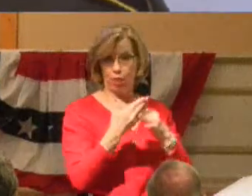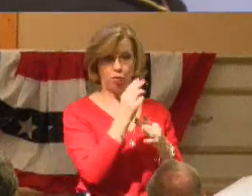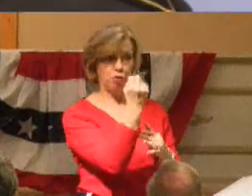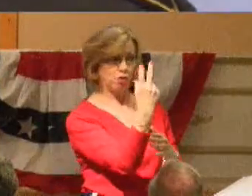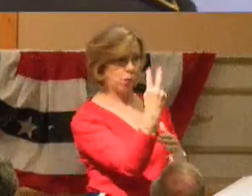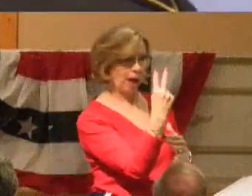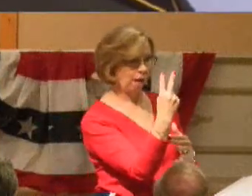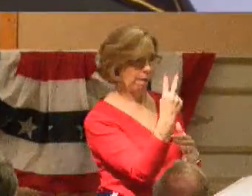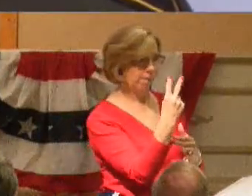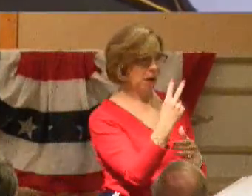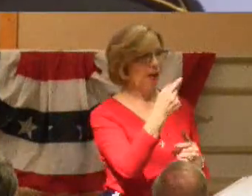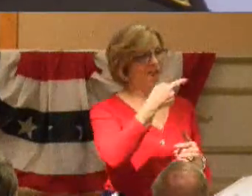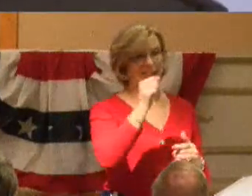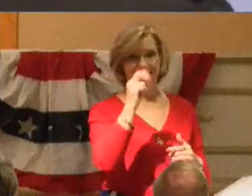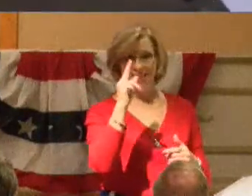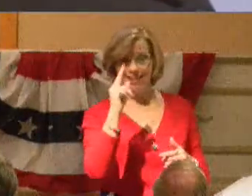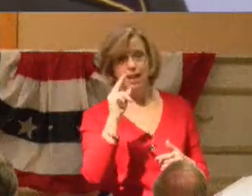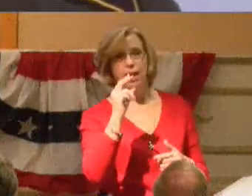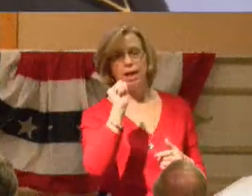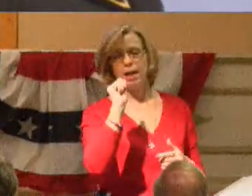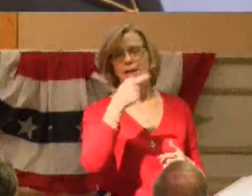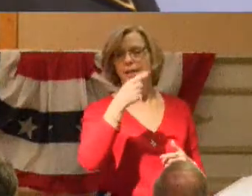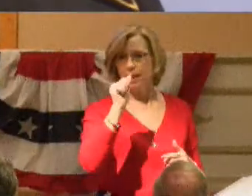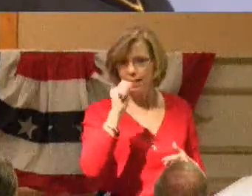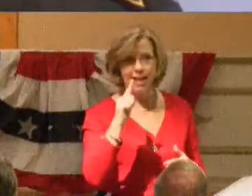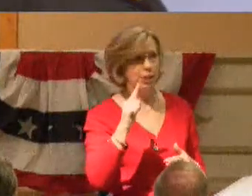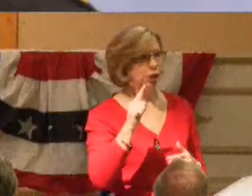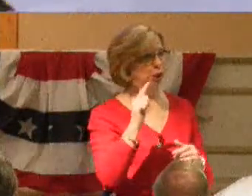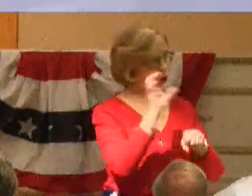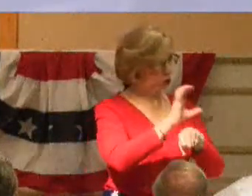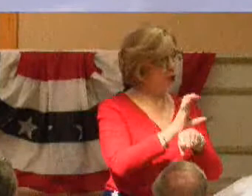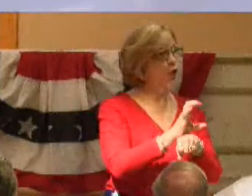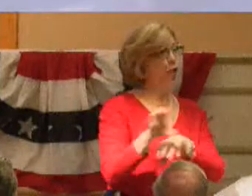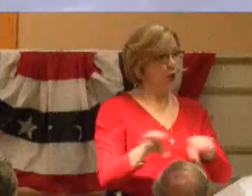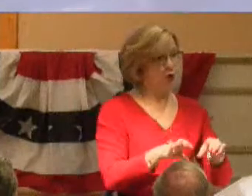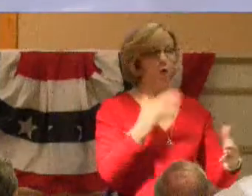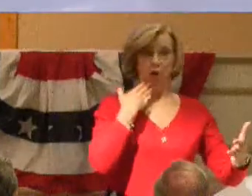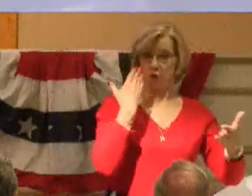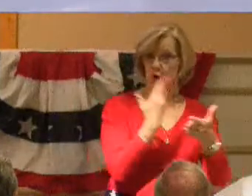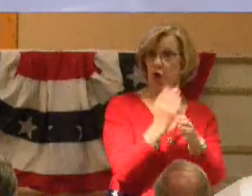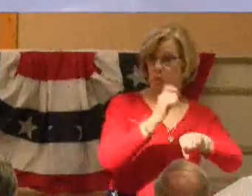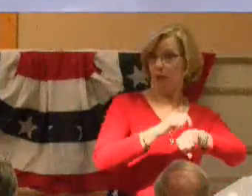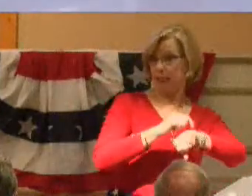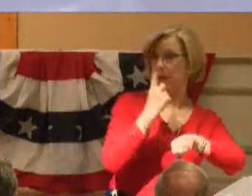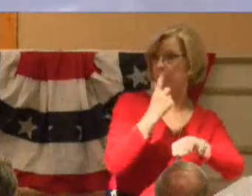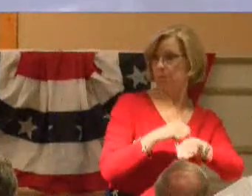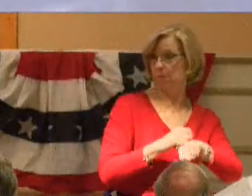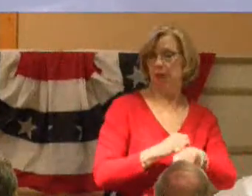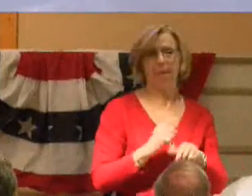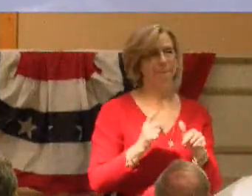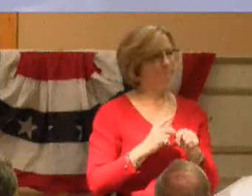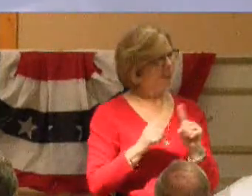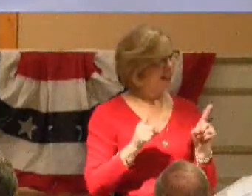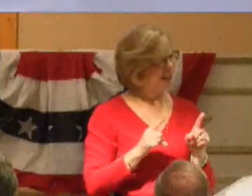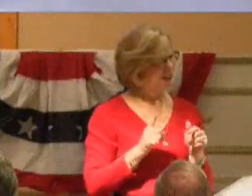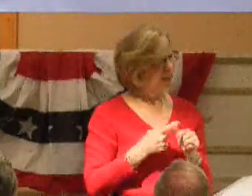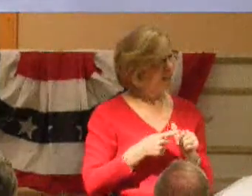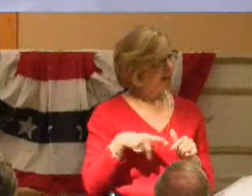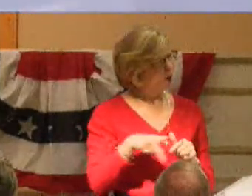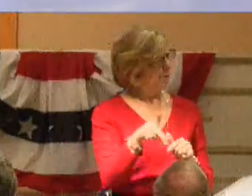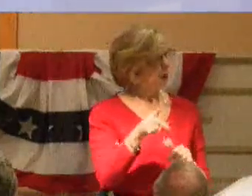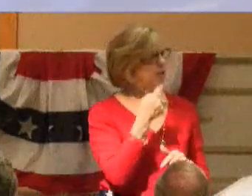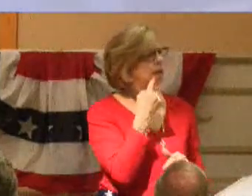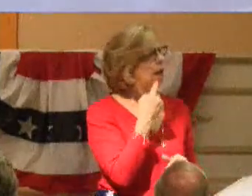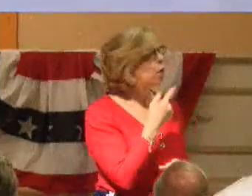that the Galatian church was running well at one time, but then the Apostle Paul asked them,